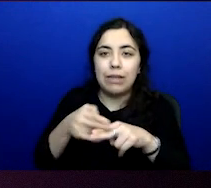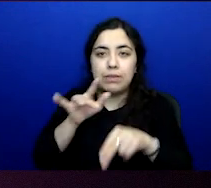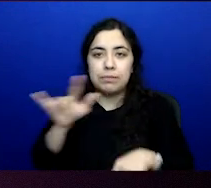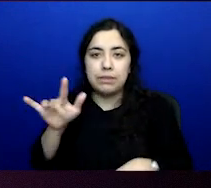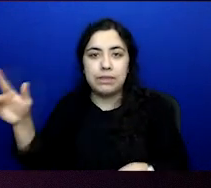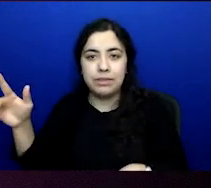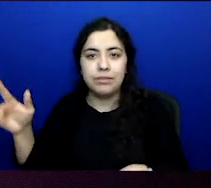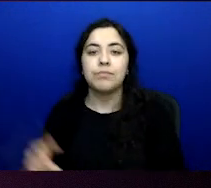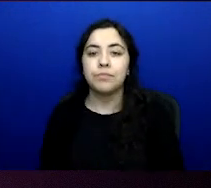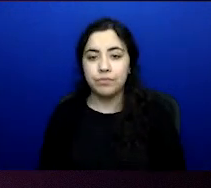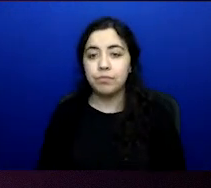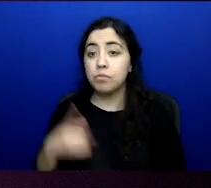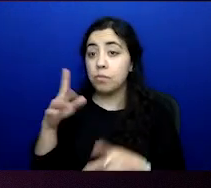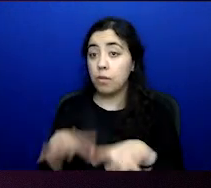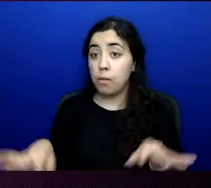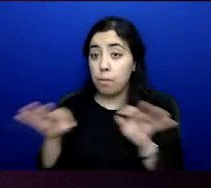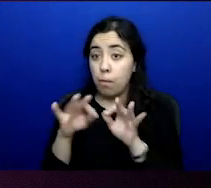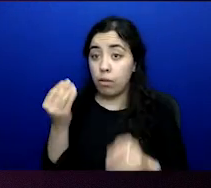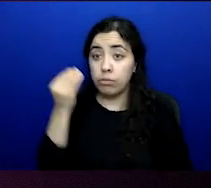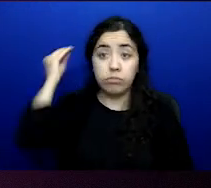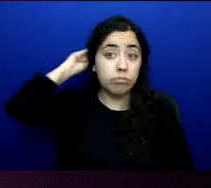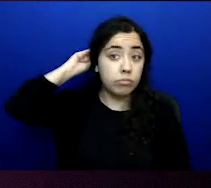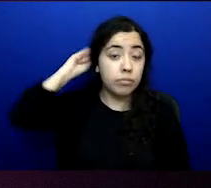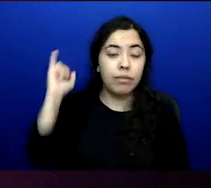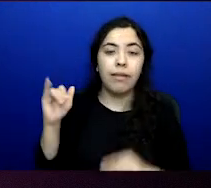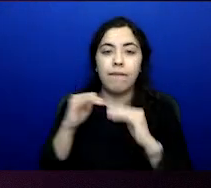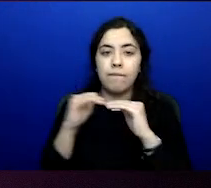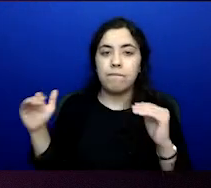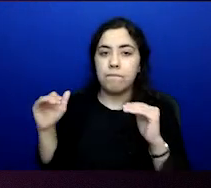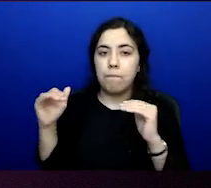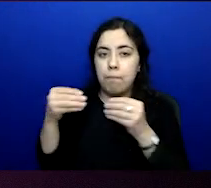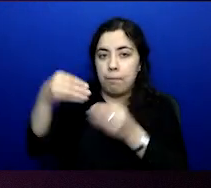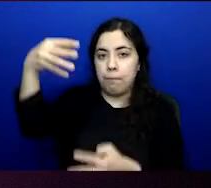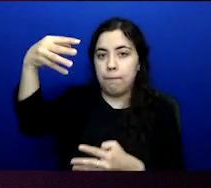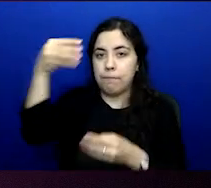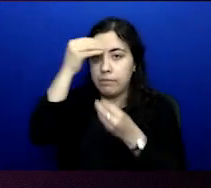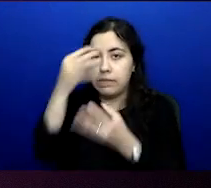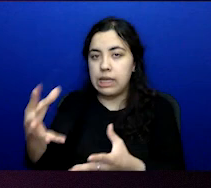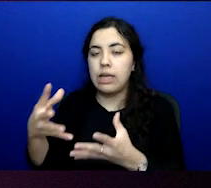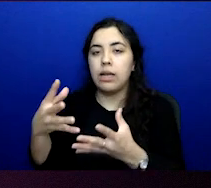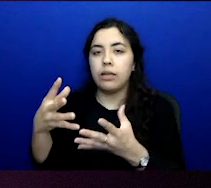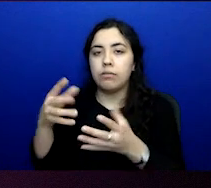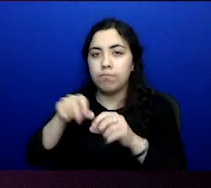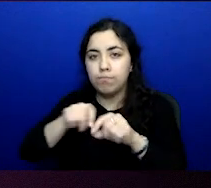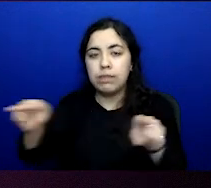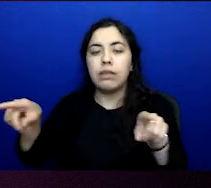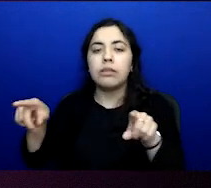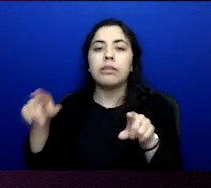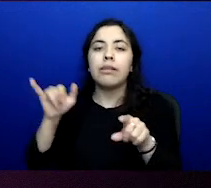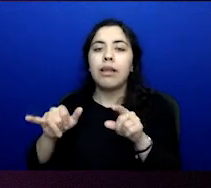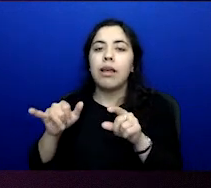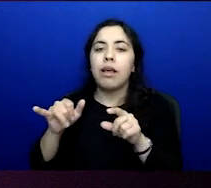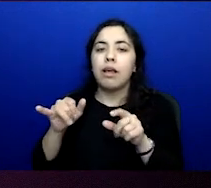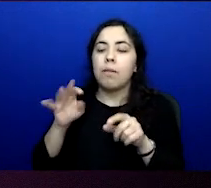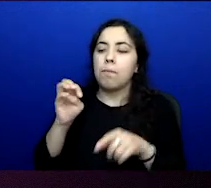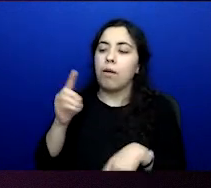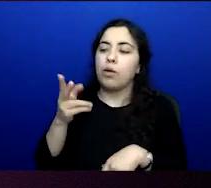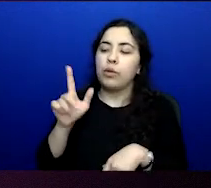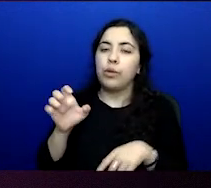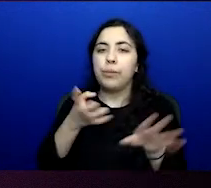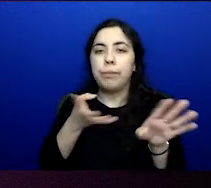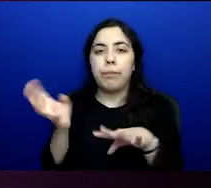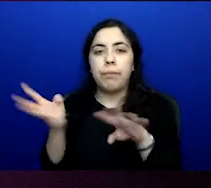also one important thing to know is that with the flat list of data that was being sent, the modular pipeline returned in that array